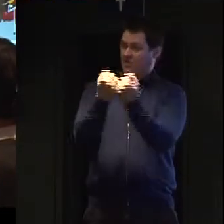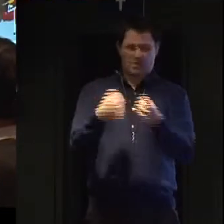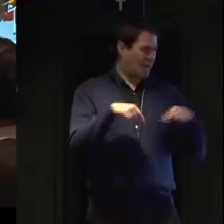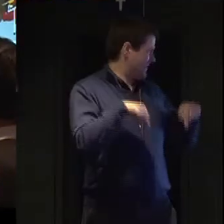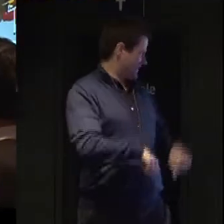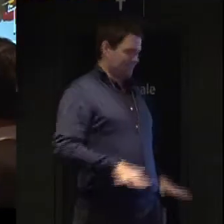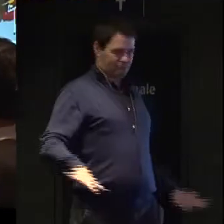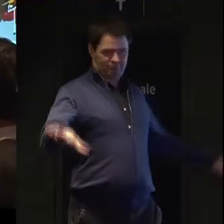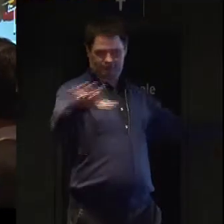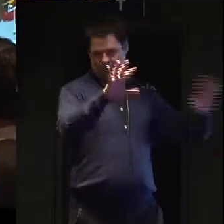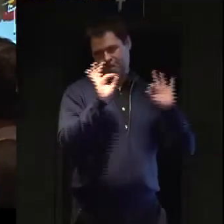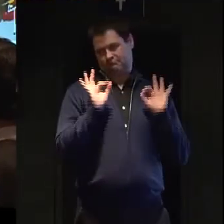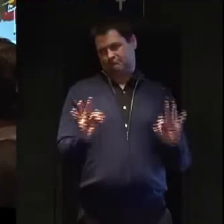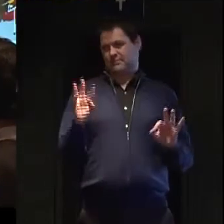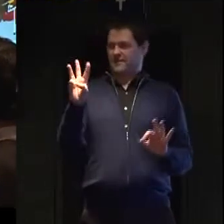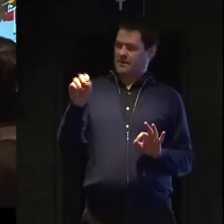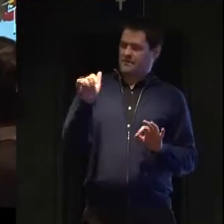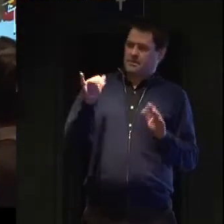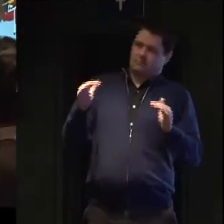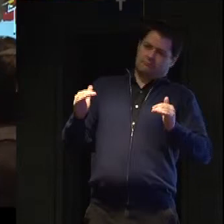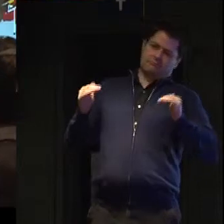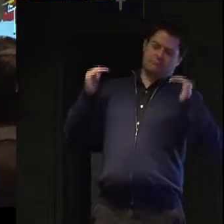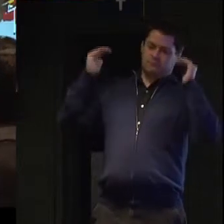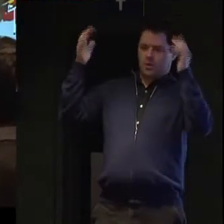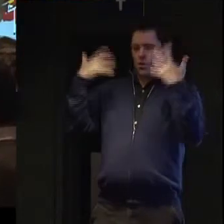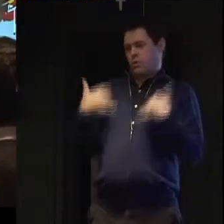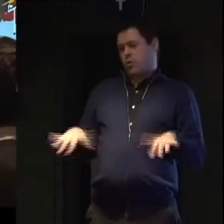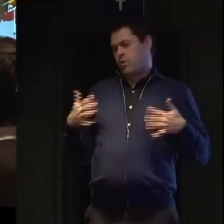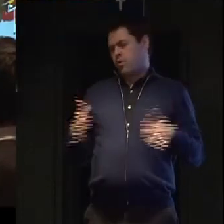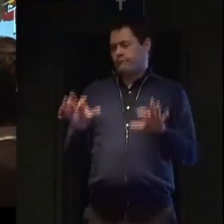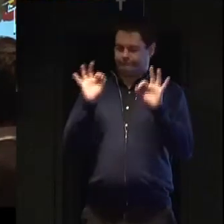you can have a superb stadium, you can build it to the best possible